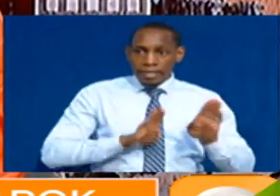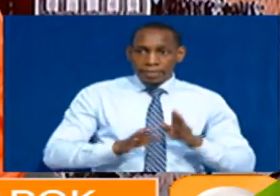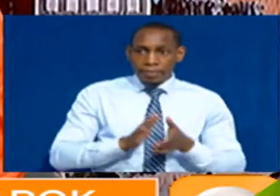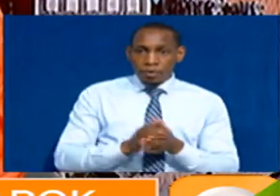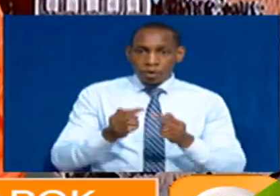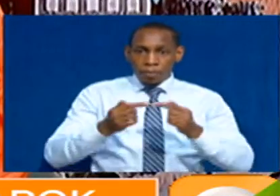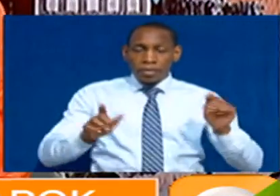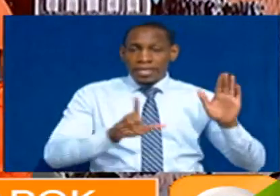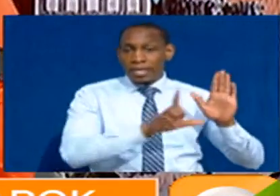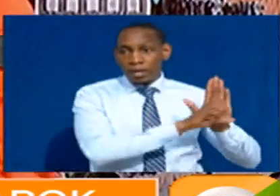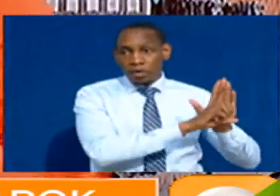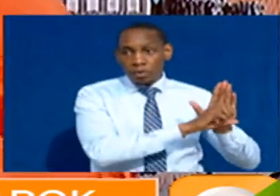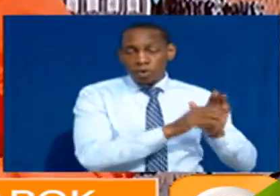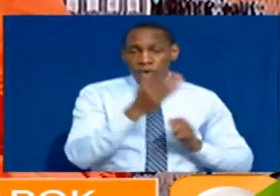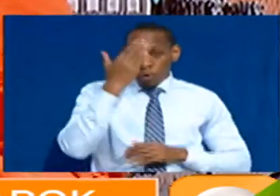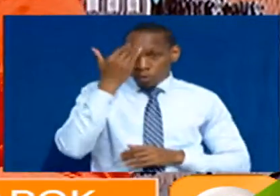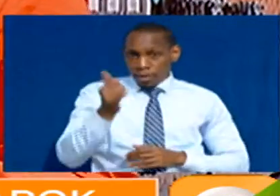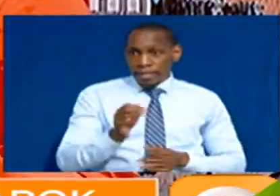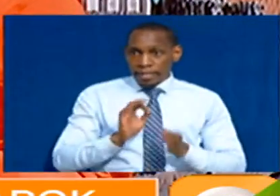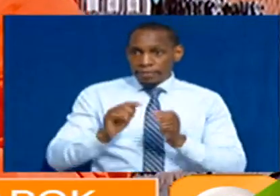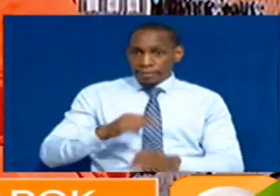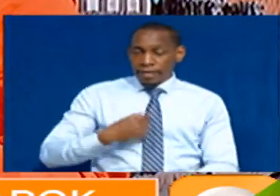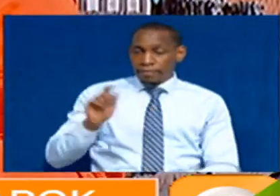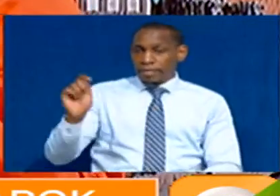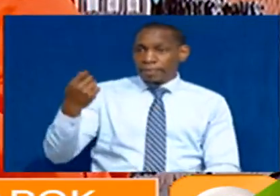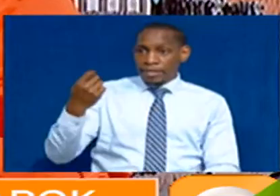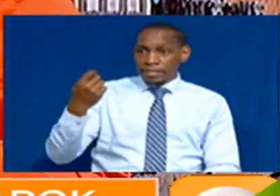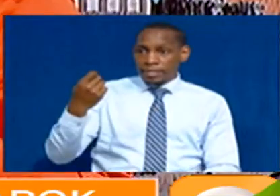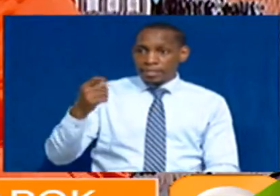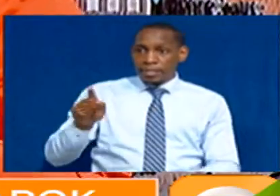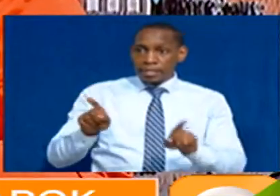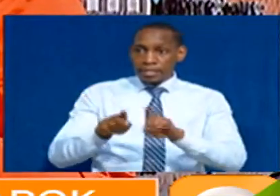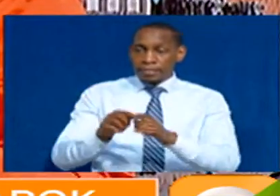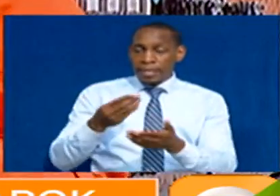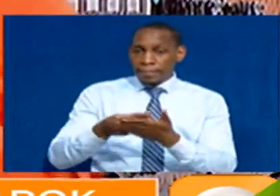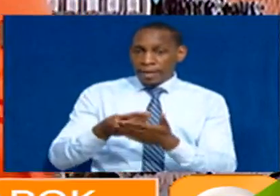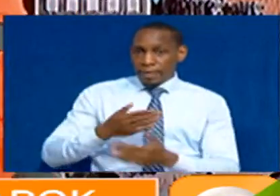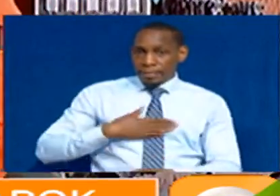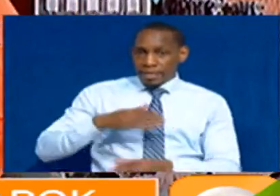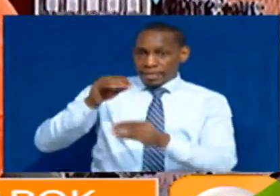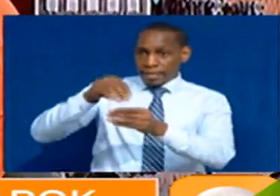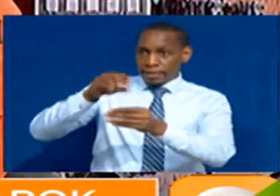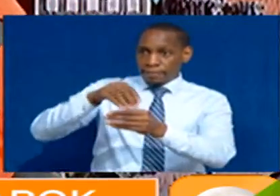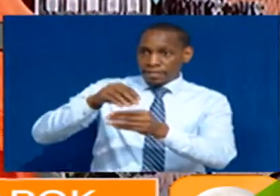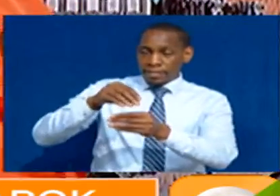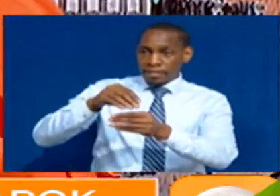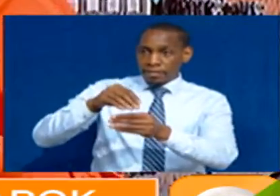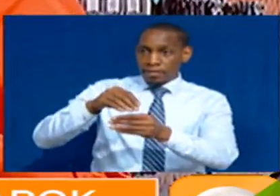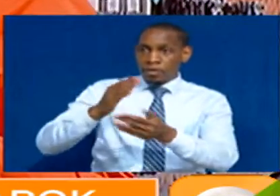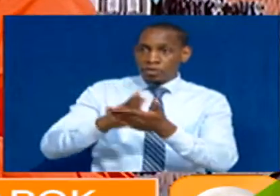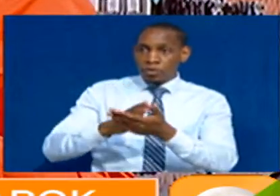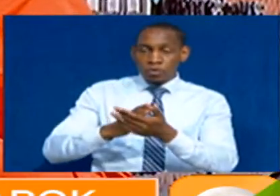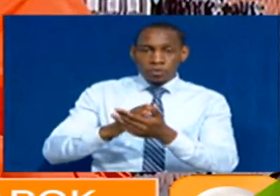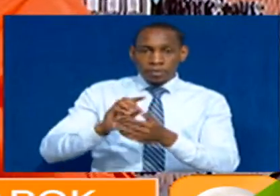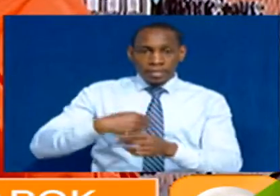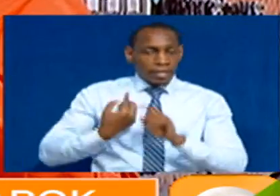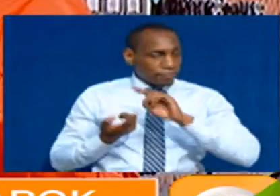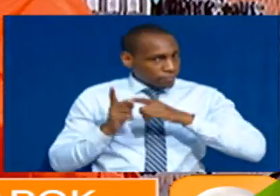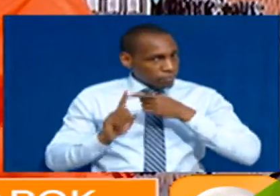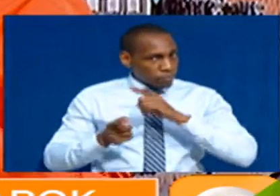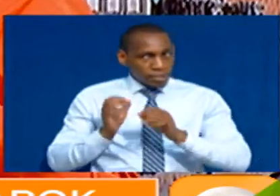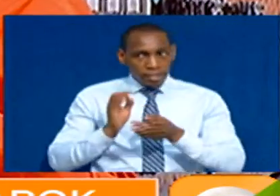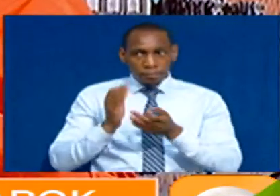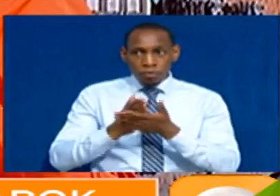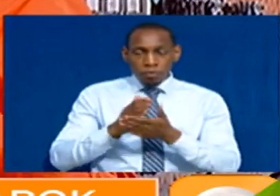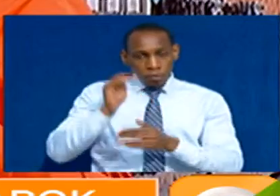versus legality. Because if I were the president, and it is my own money that I'm investing abroad, I would ask myself whether